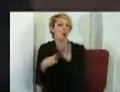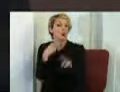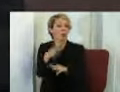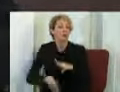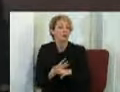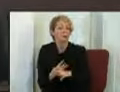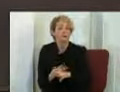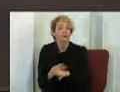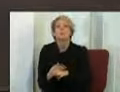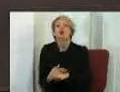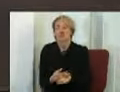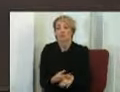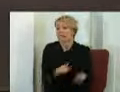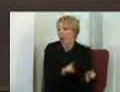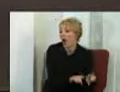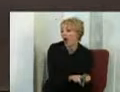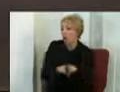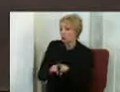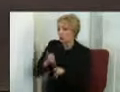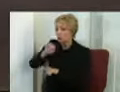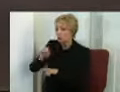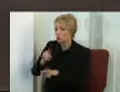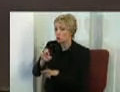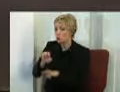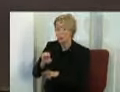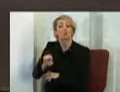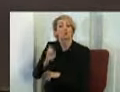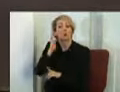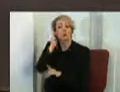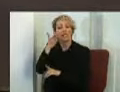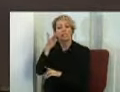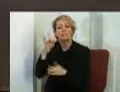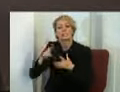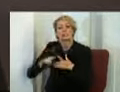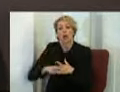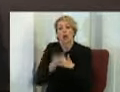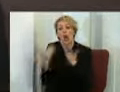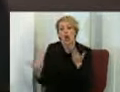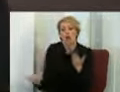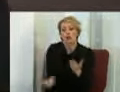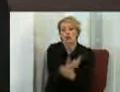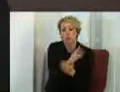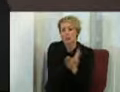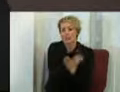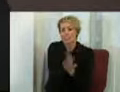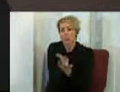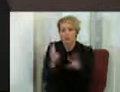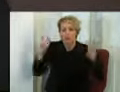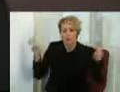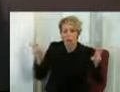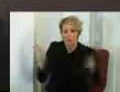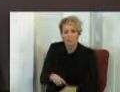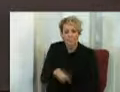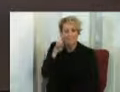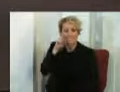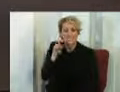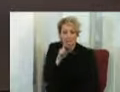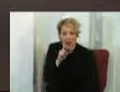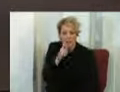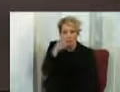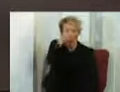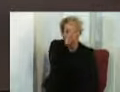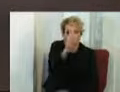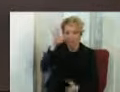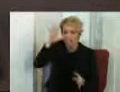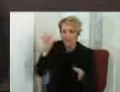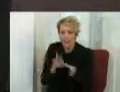also in June, we'll be starting a new sermon series called Sex, God, Faith, and Culture. meeting at